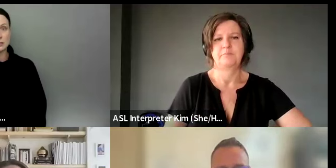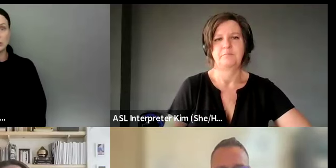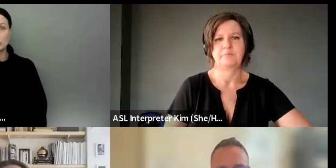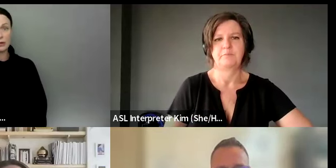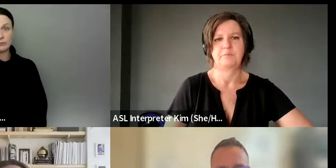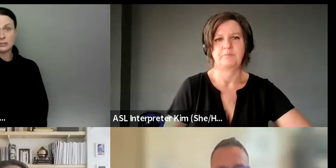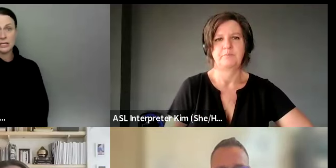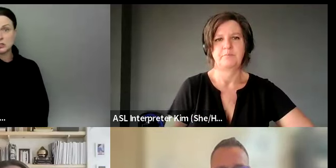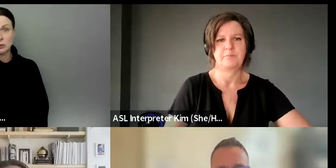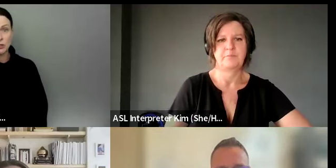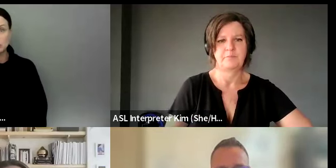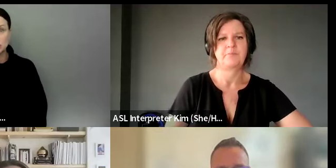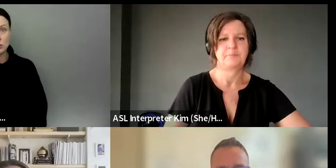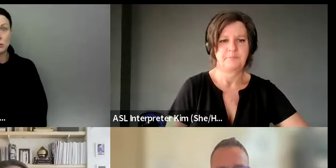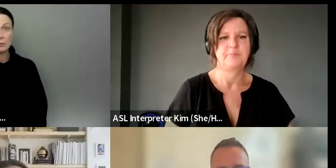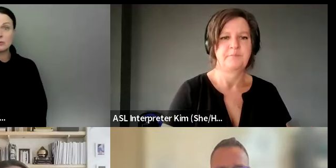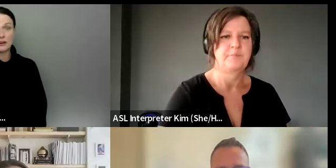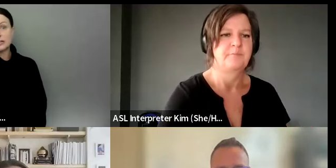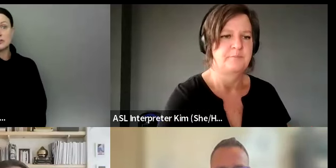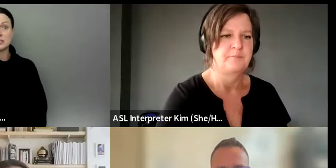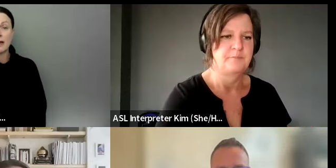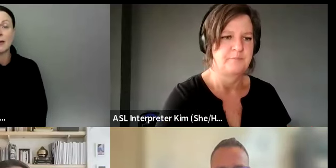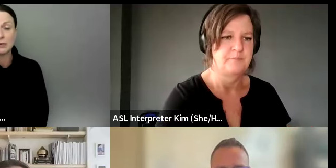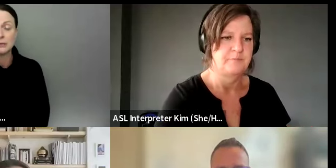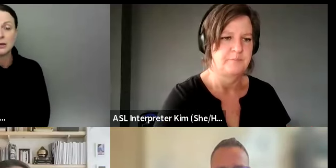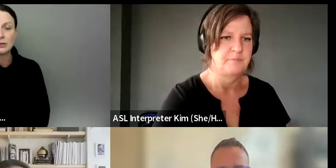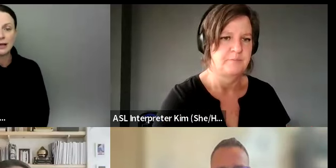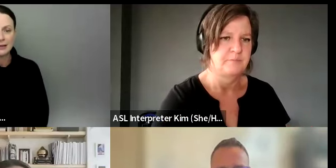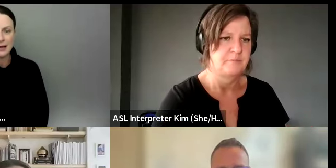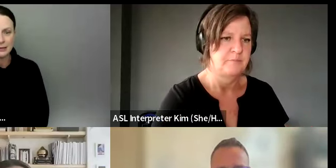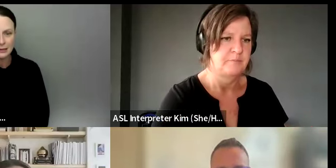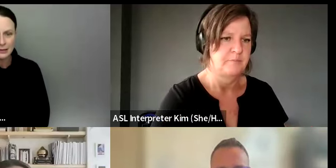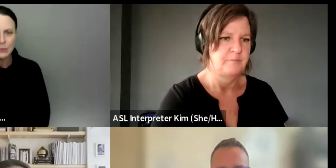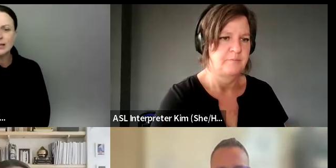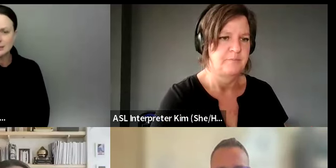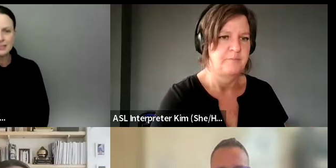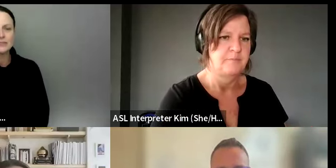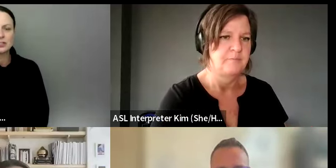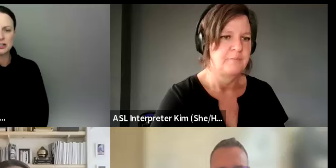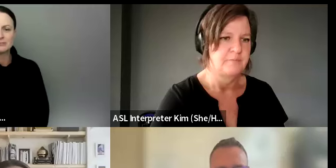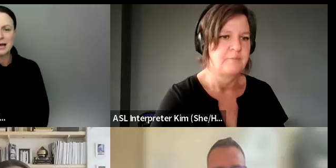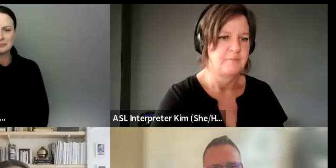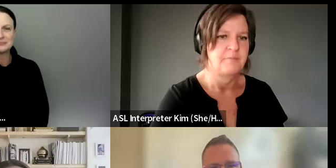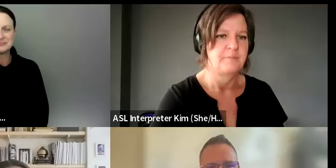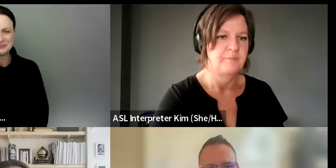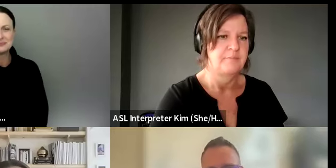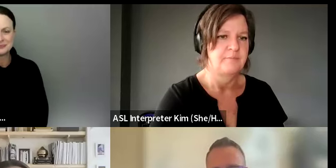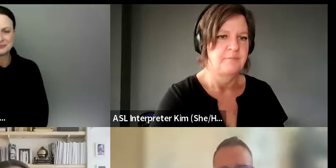give us a brief presentation on what you do, we'd be very interested in that. We'd like that. We can discuss it for sure.